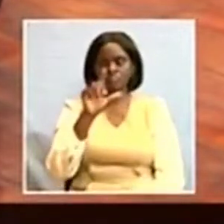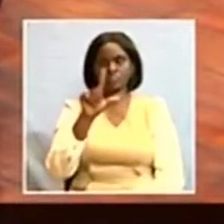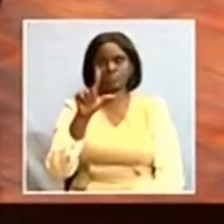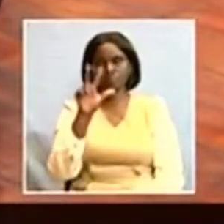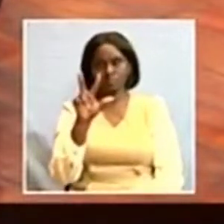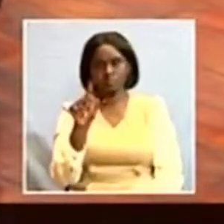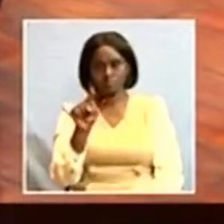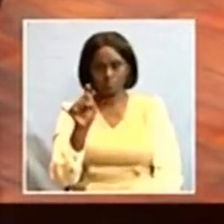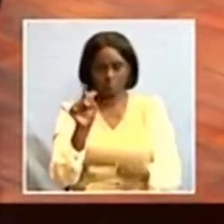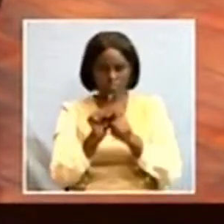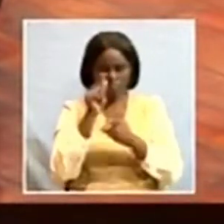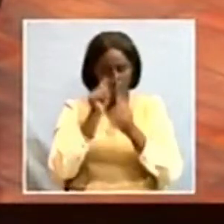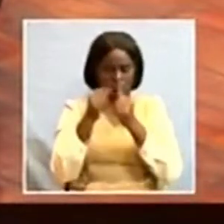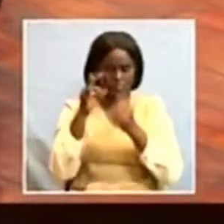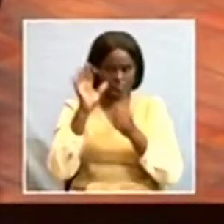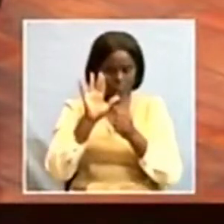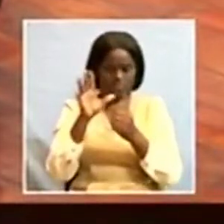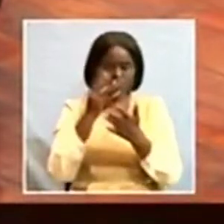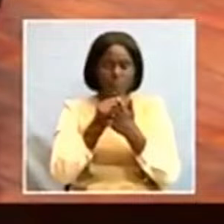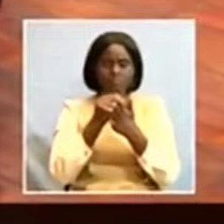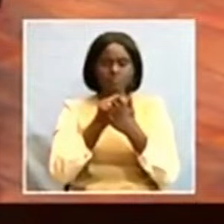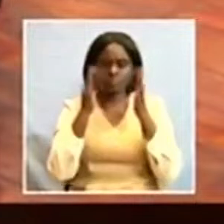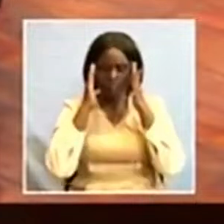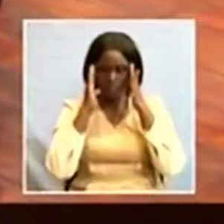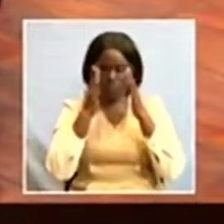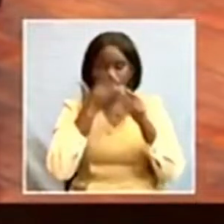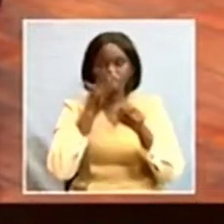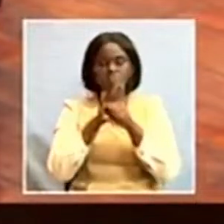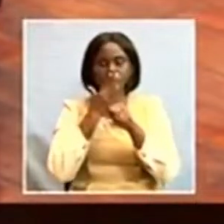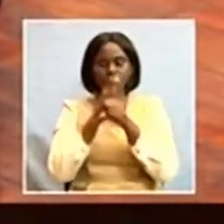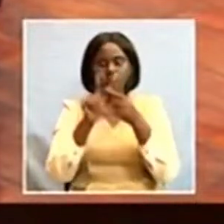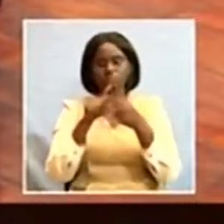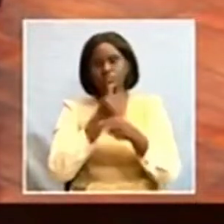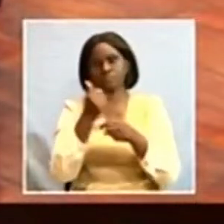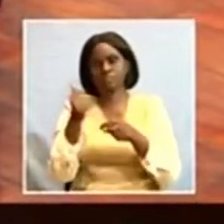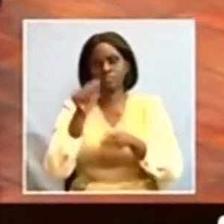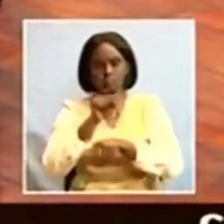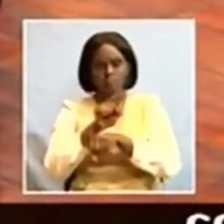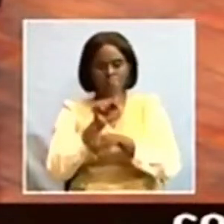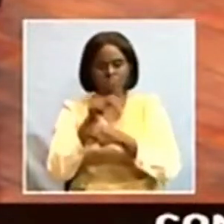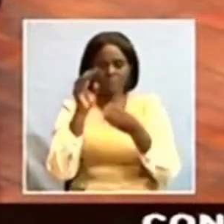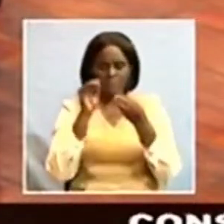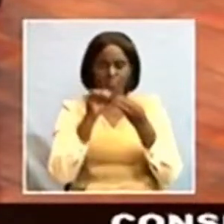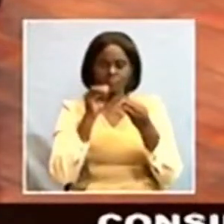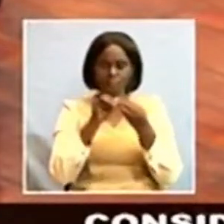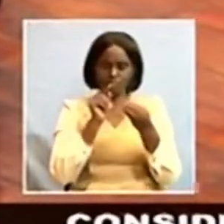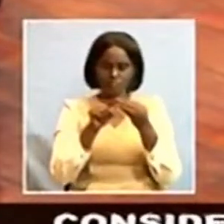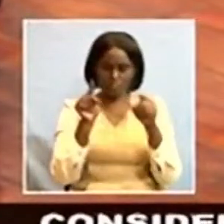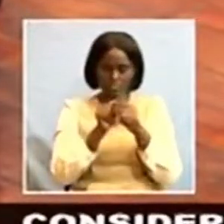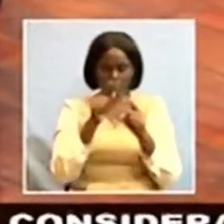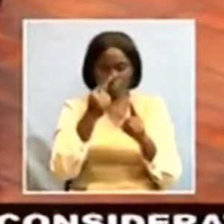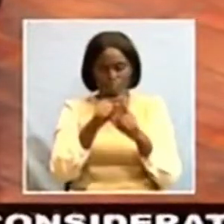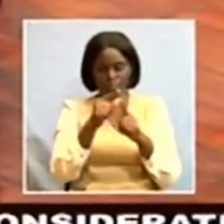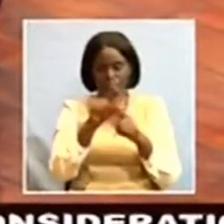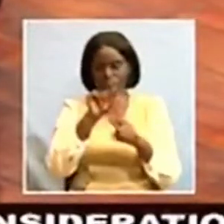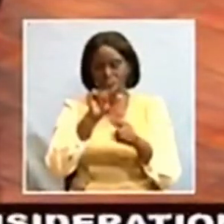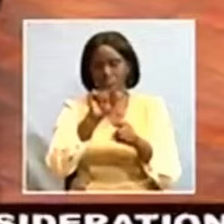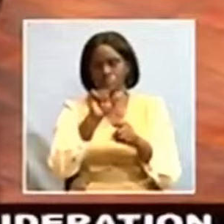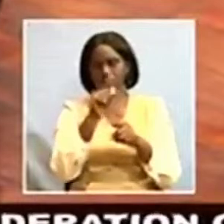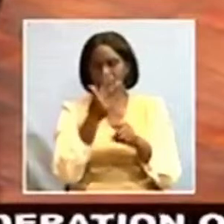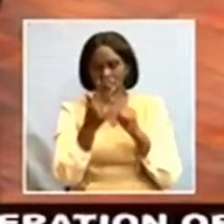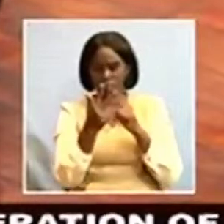3,355,523 was due to funds being committed to ongoing projects. Furthermore, the December